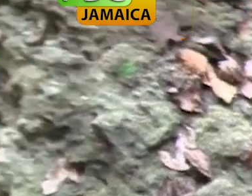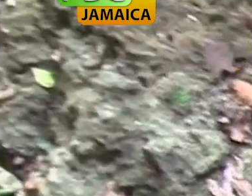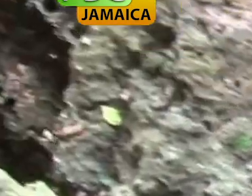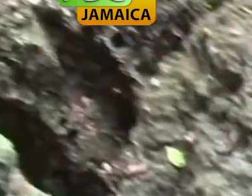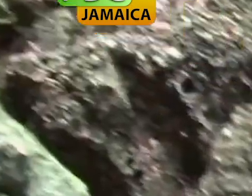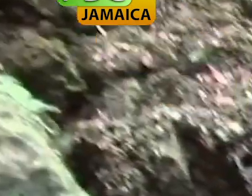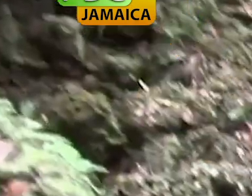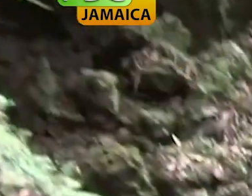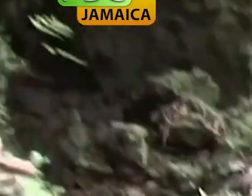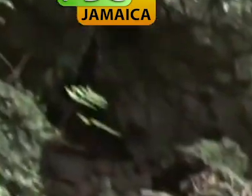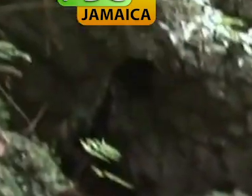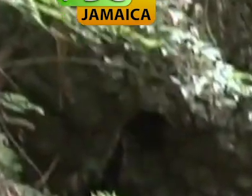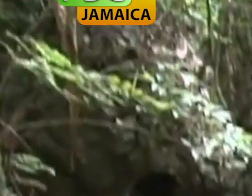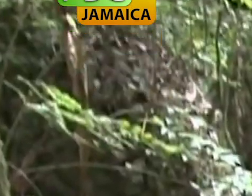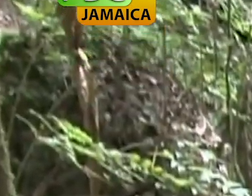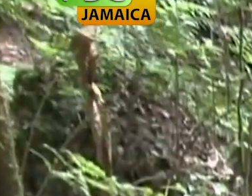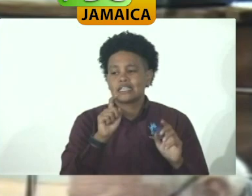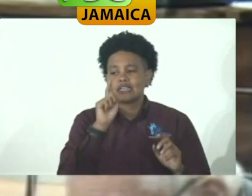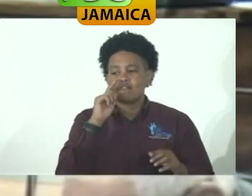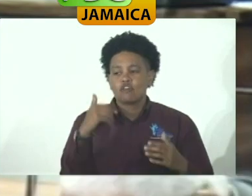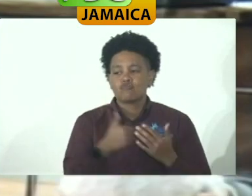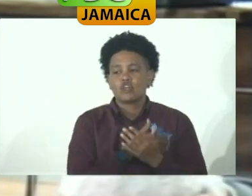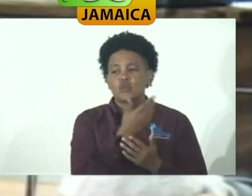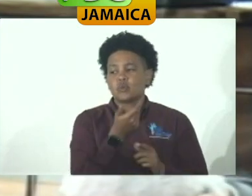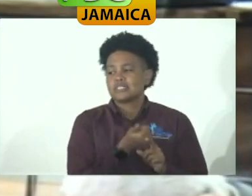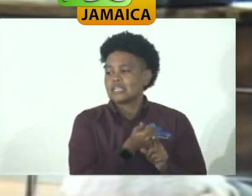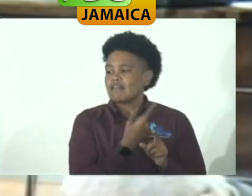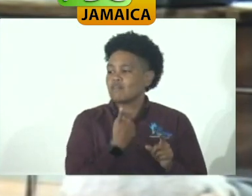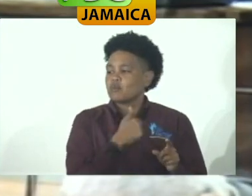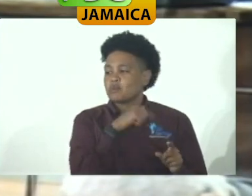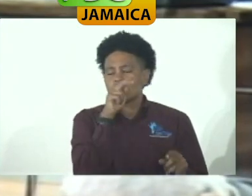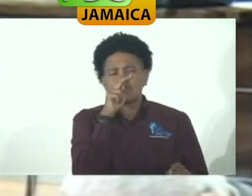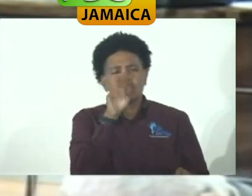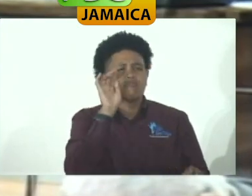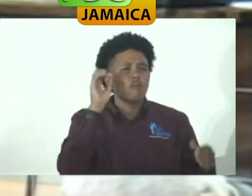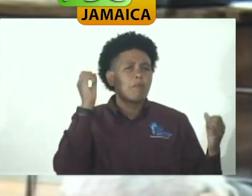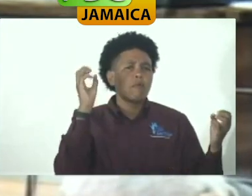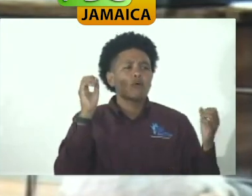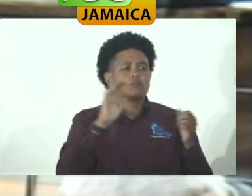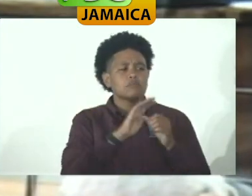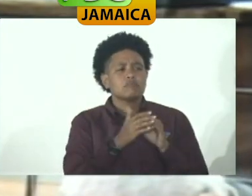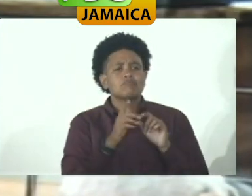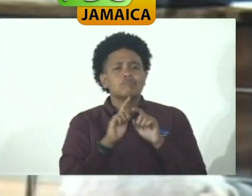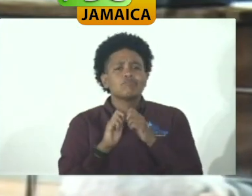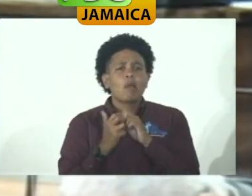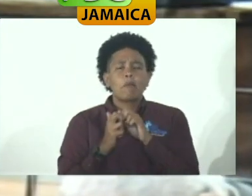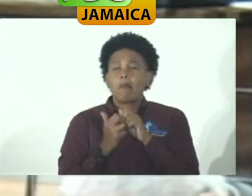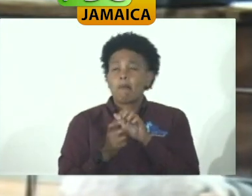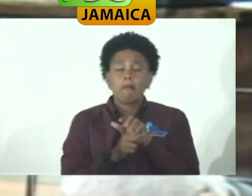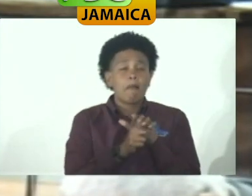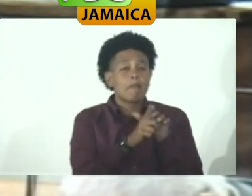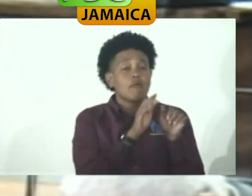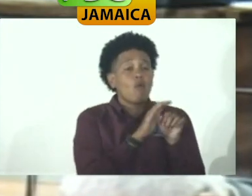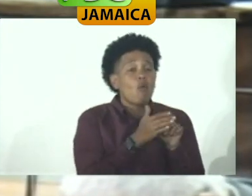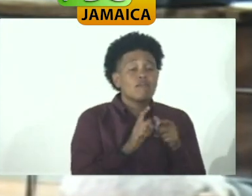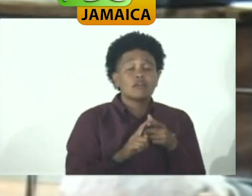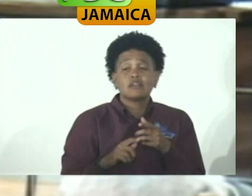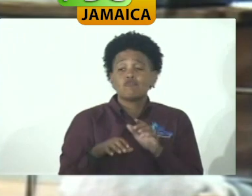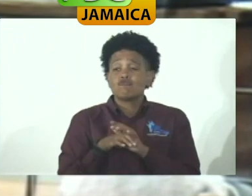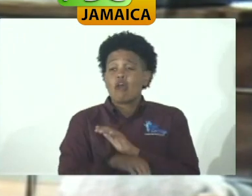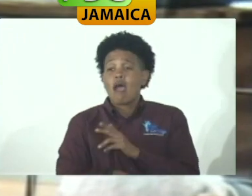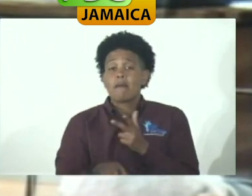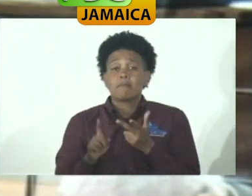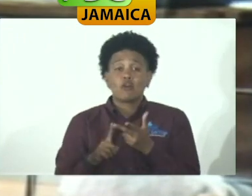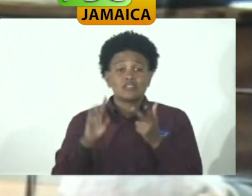Climate Resilience Investment Initiative. As we tackle the multiple pandemics of COVID-19, crime, and